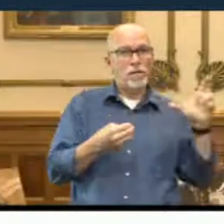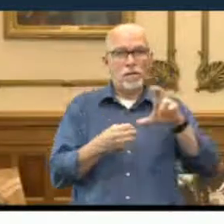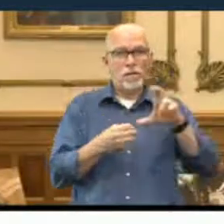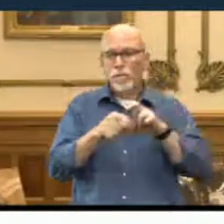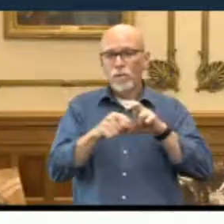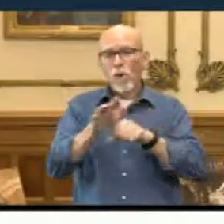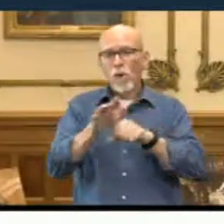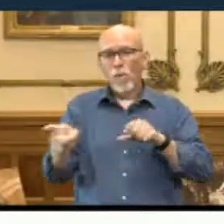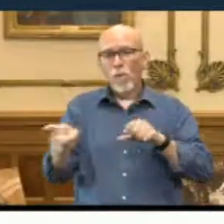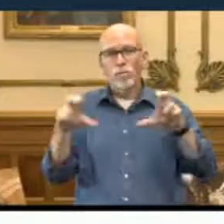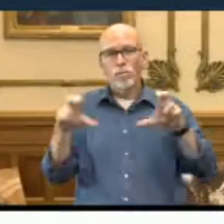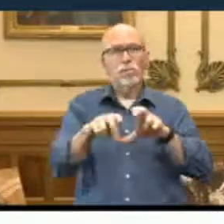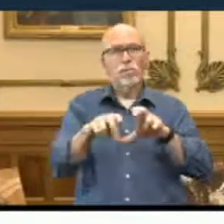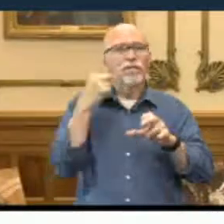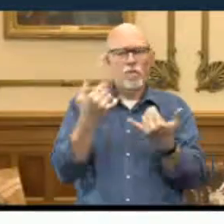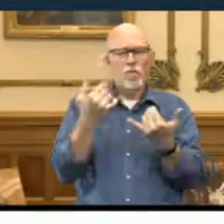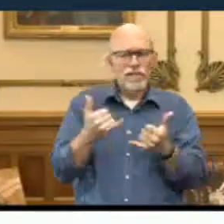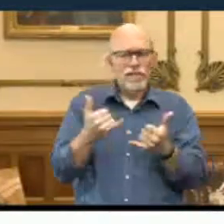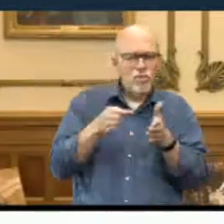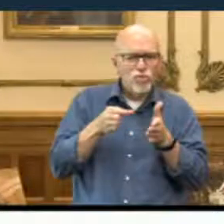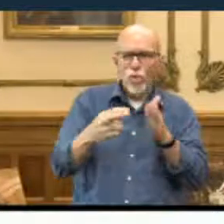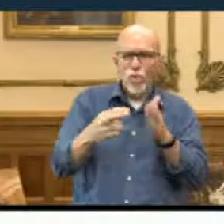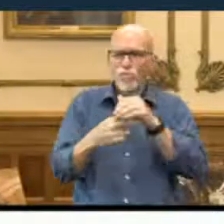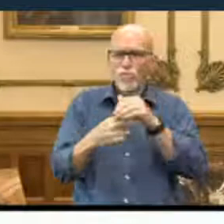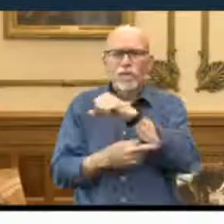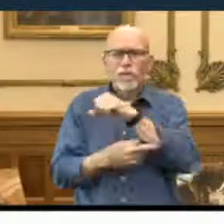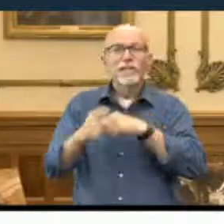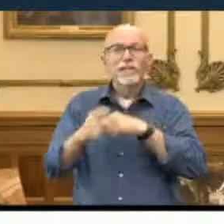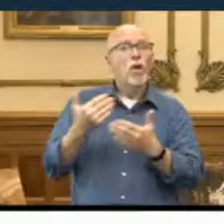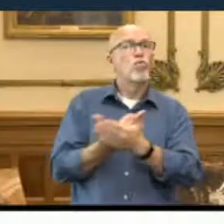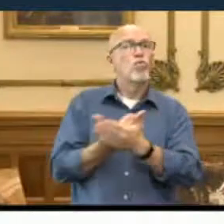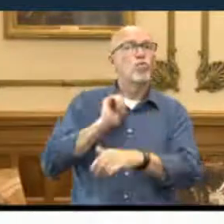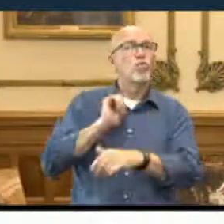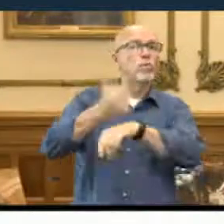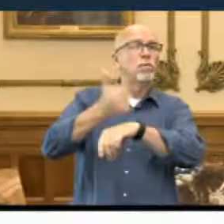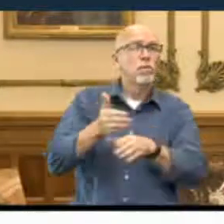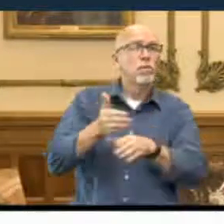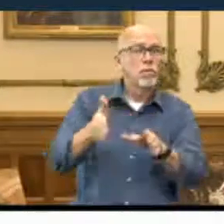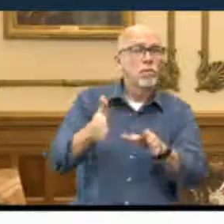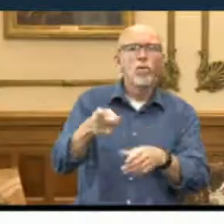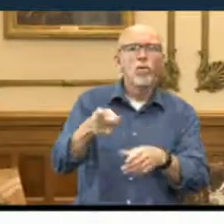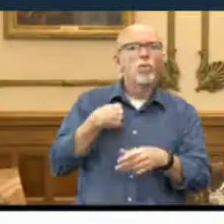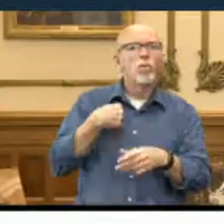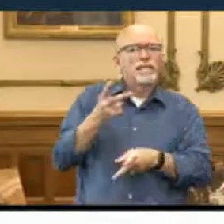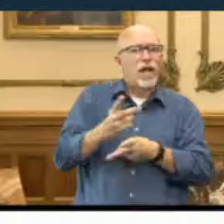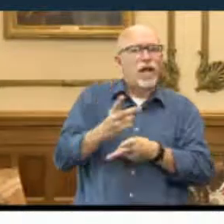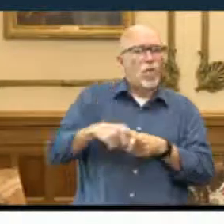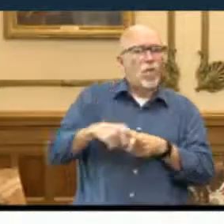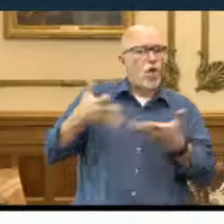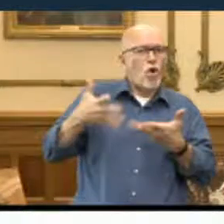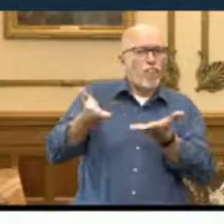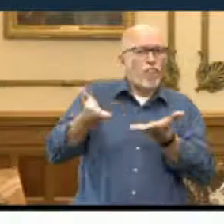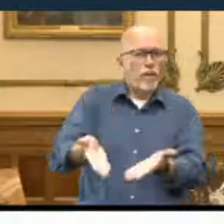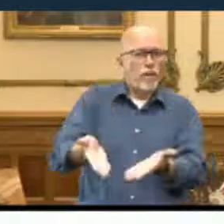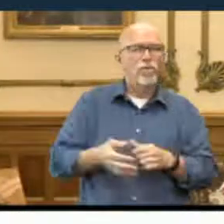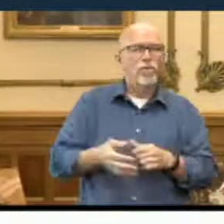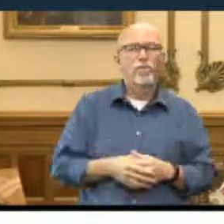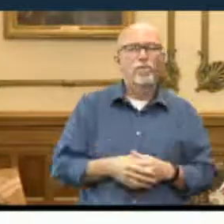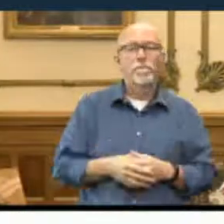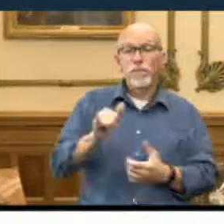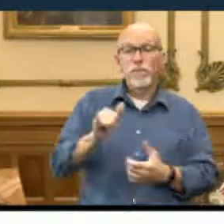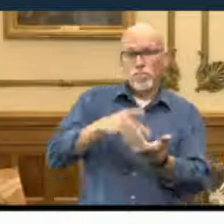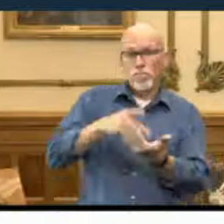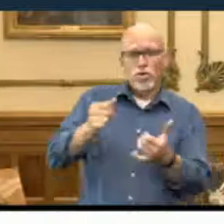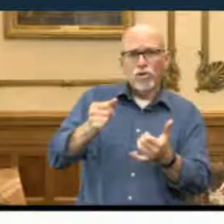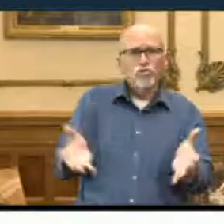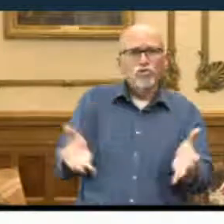locals for existing roads and bridges. This isn't a new capital program. This is to take care of what we have. These projects encourage